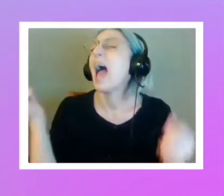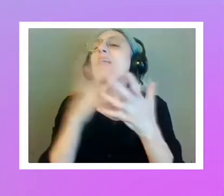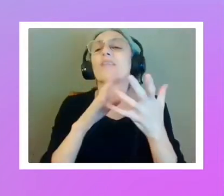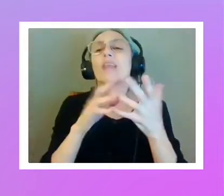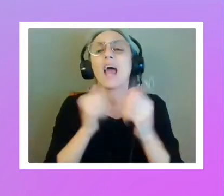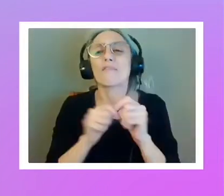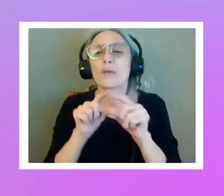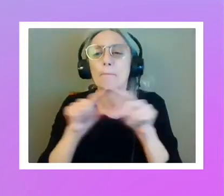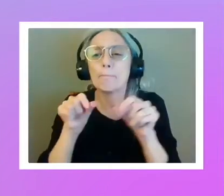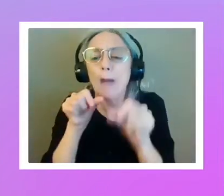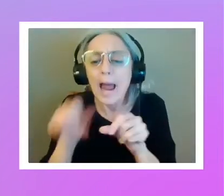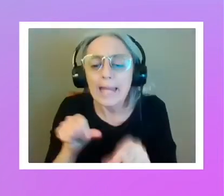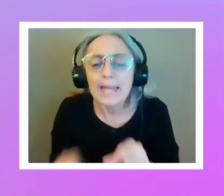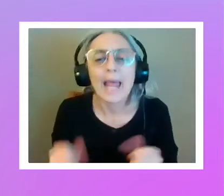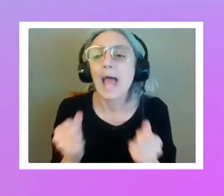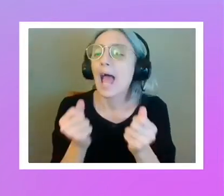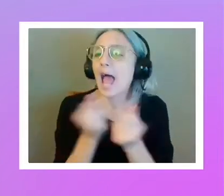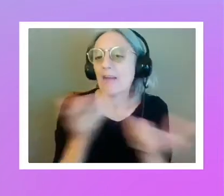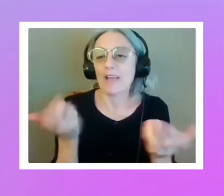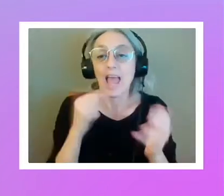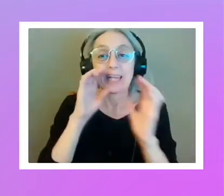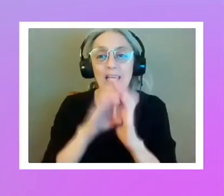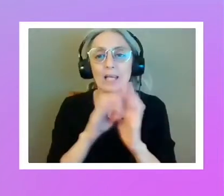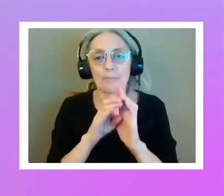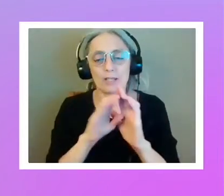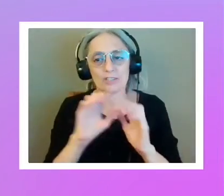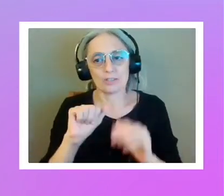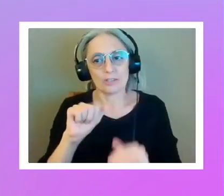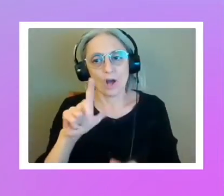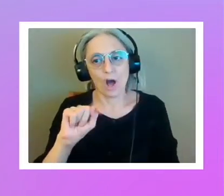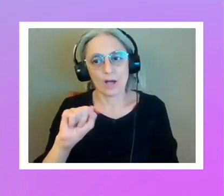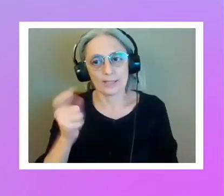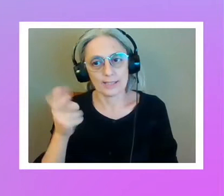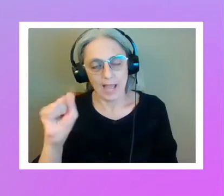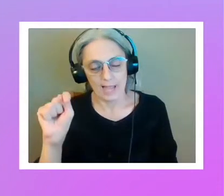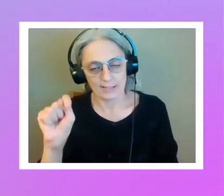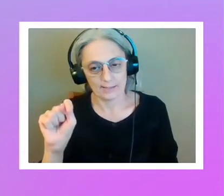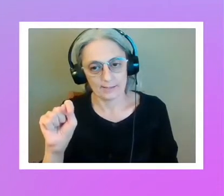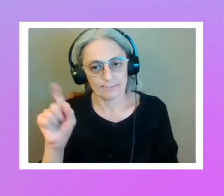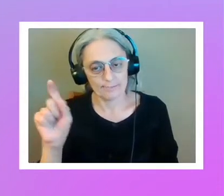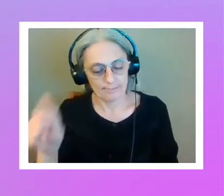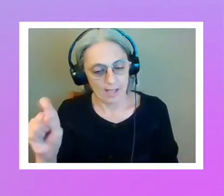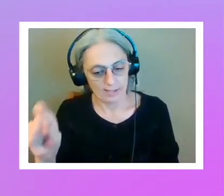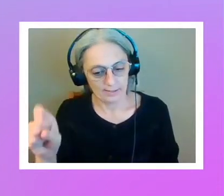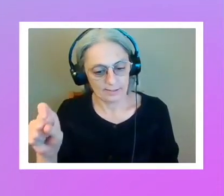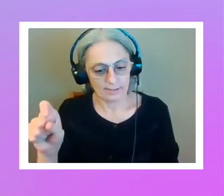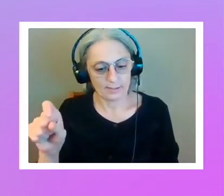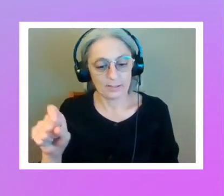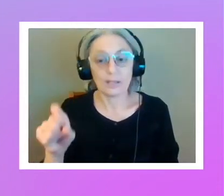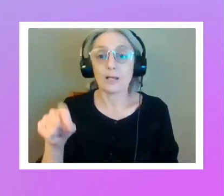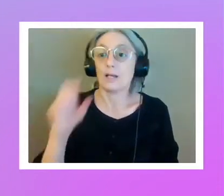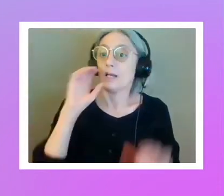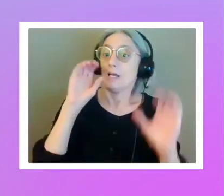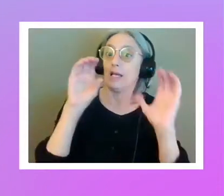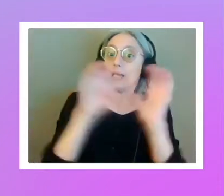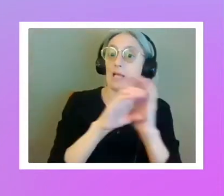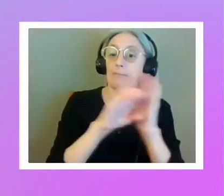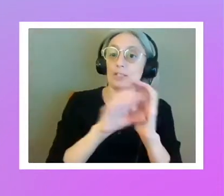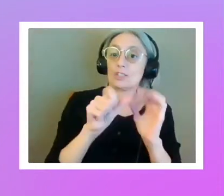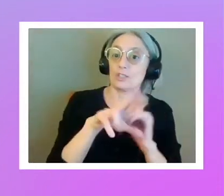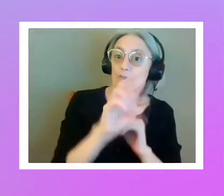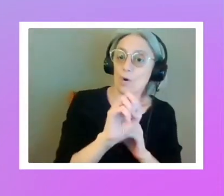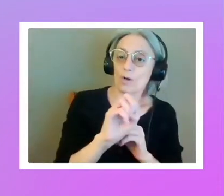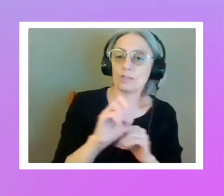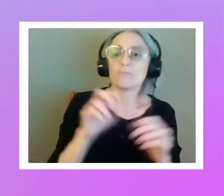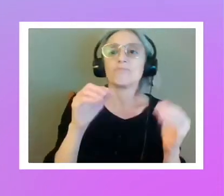button on any image, if you have to have an image source, I need to have an alt tag. And I don't want a blank one either.